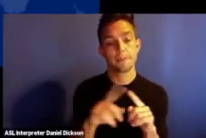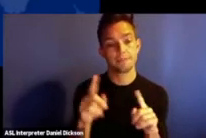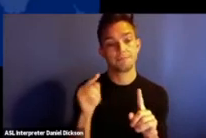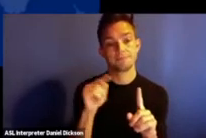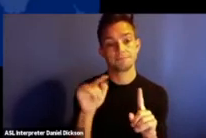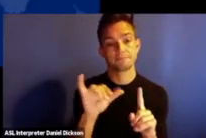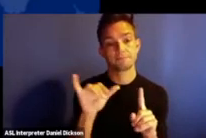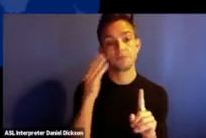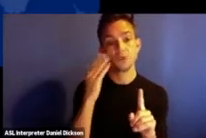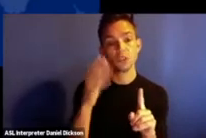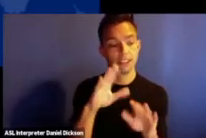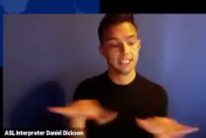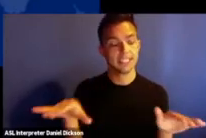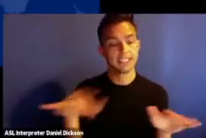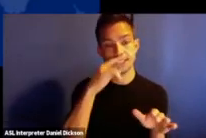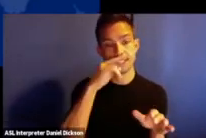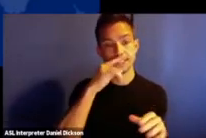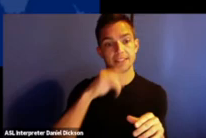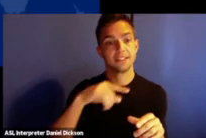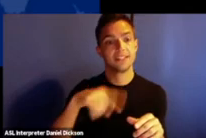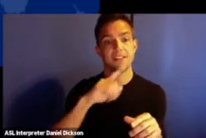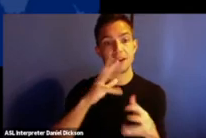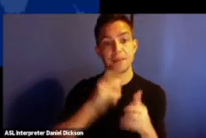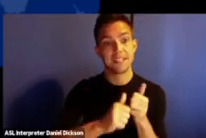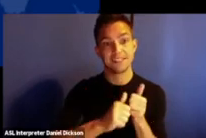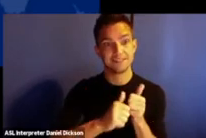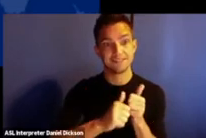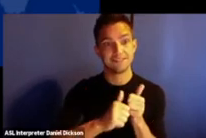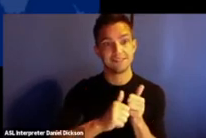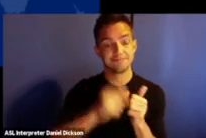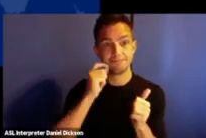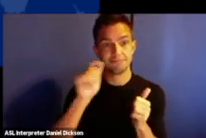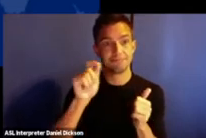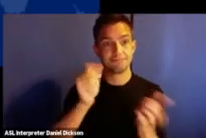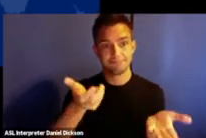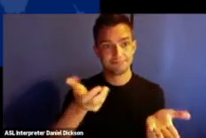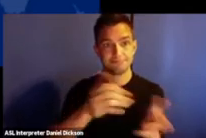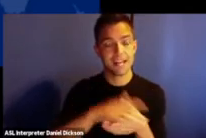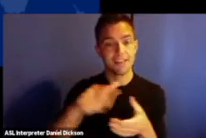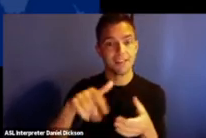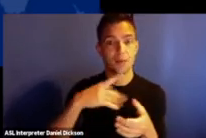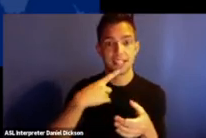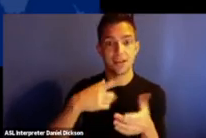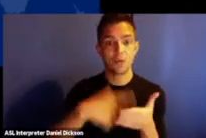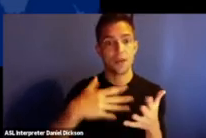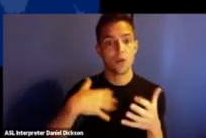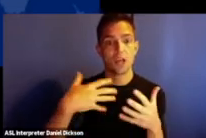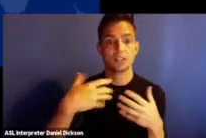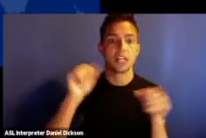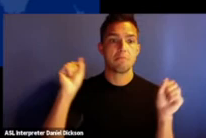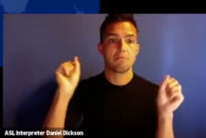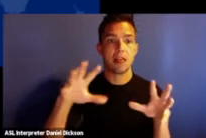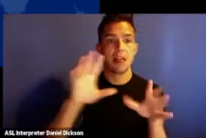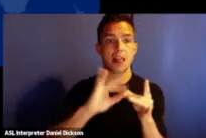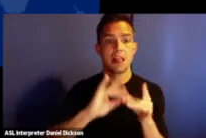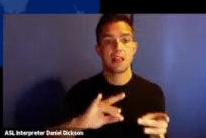we know, kids are very mean, I first say at the start, and they're going to say what they want. They're going to do what they want. So